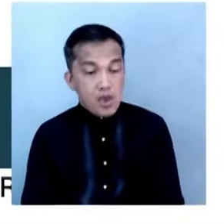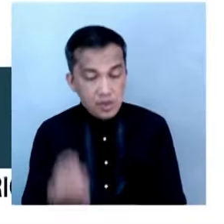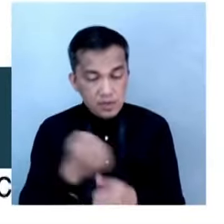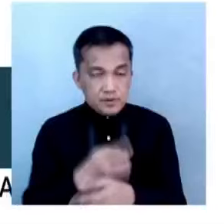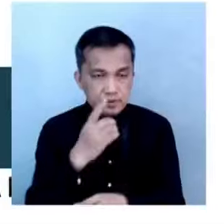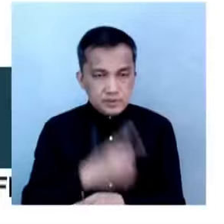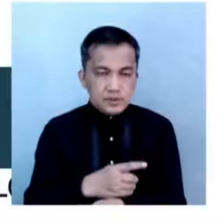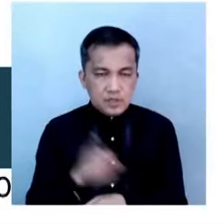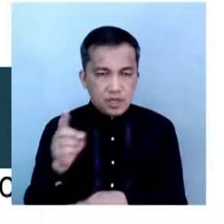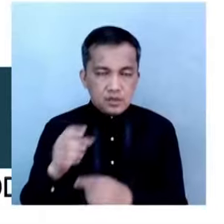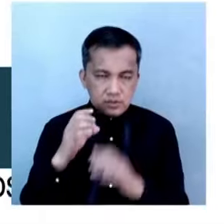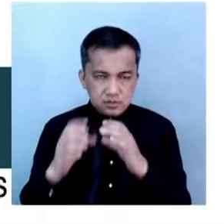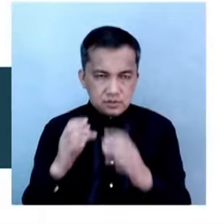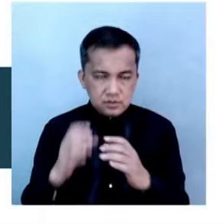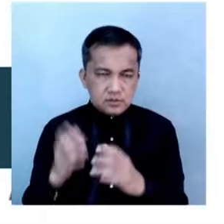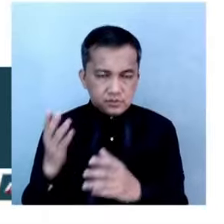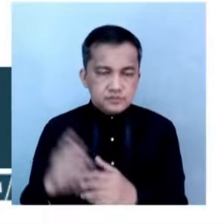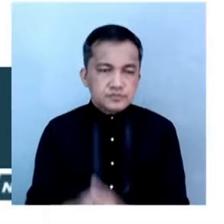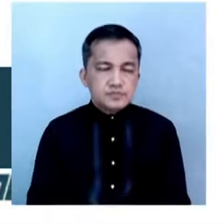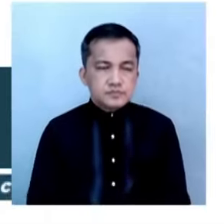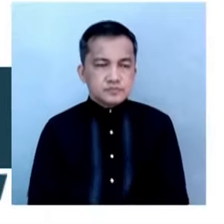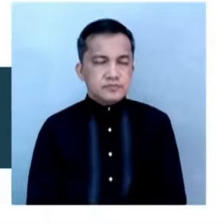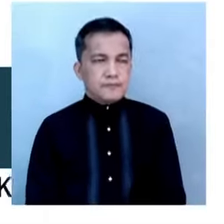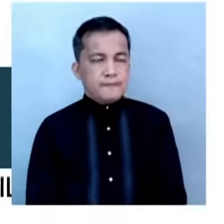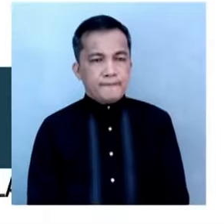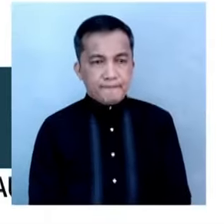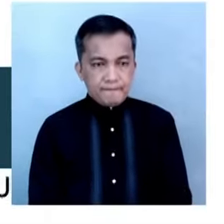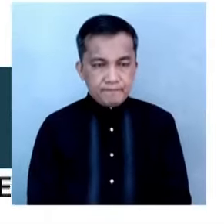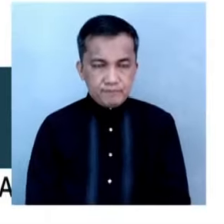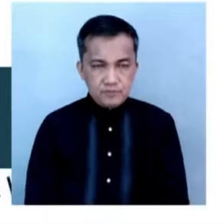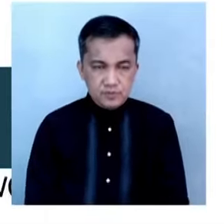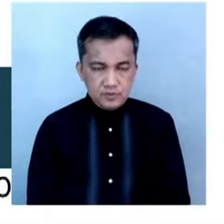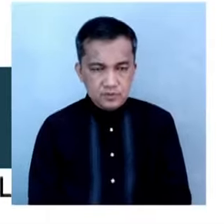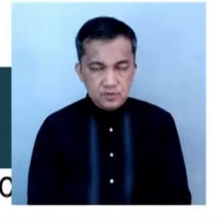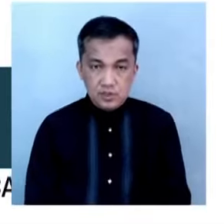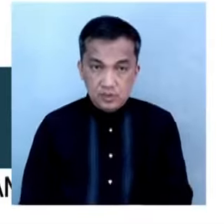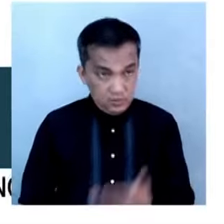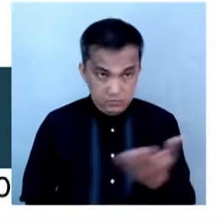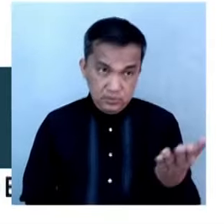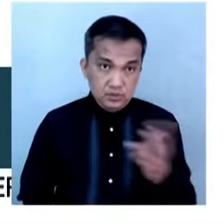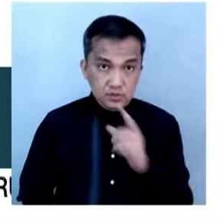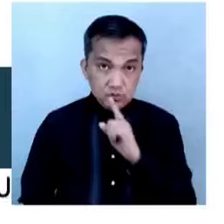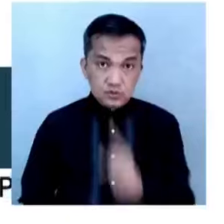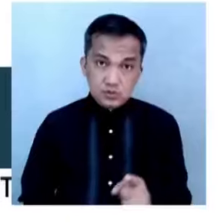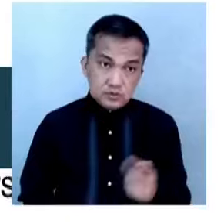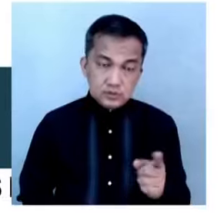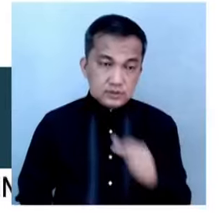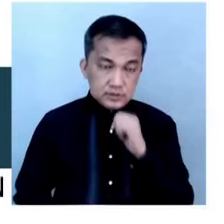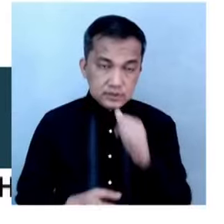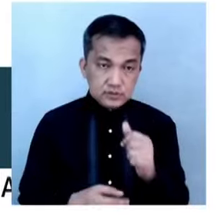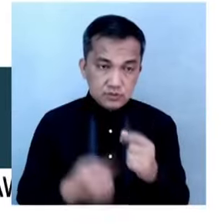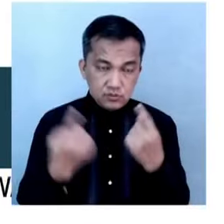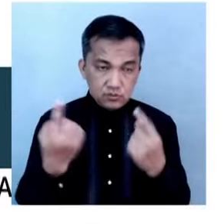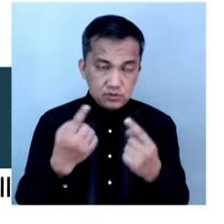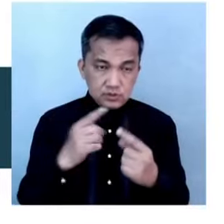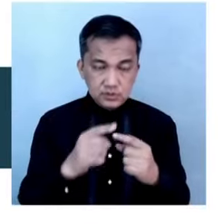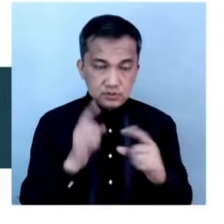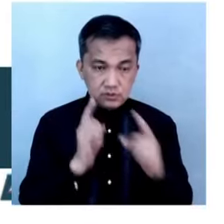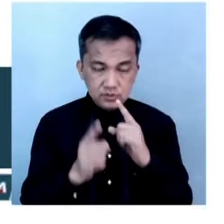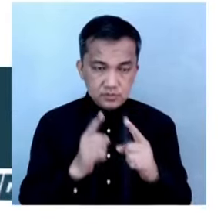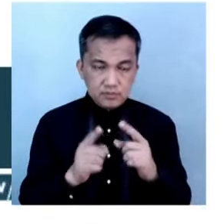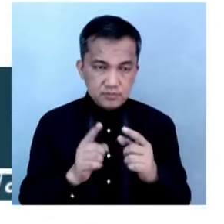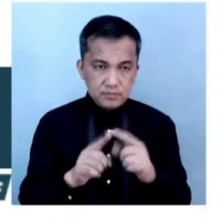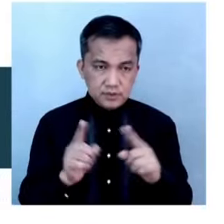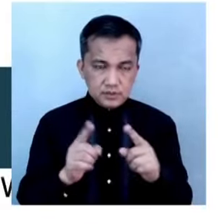communication po sa observatory. At nakakasigurado po kayo na hindi lamang po kayong nag-uusap, kundi yung impormasyon